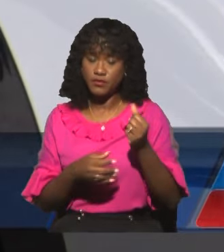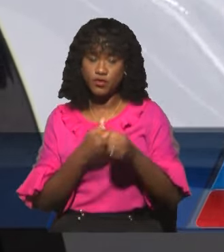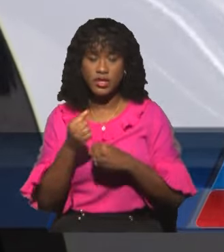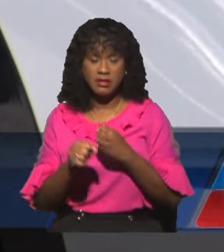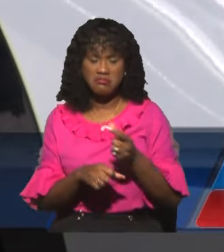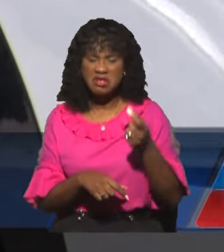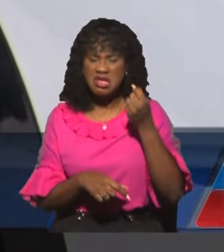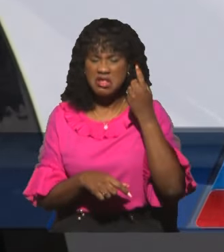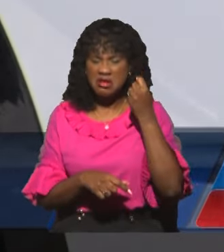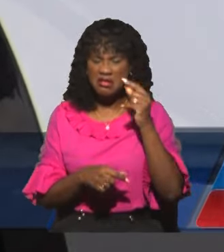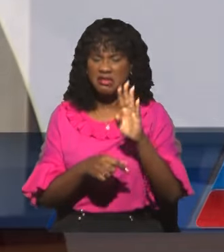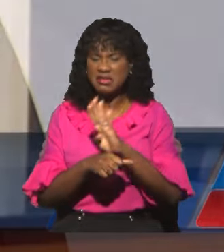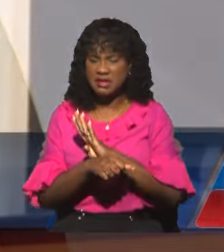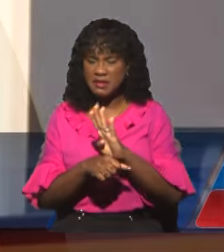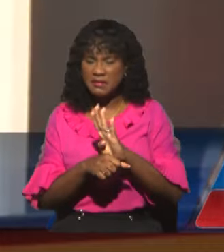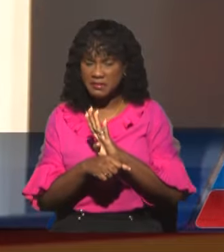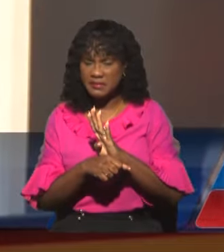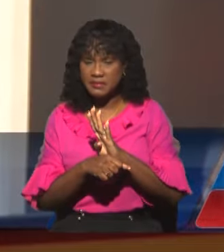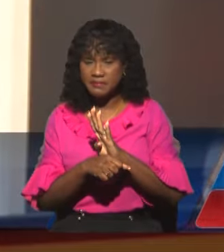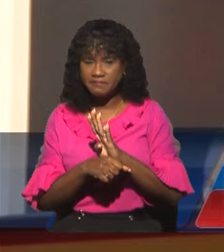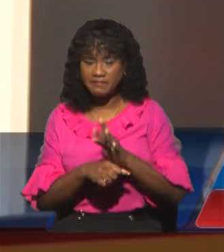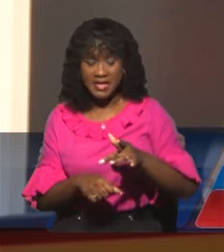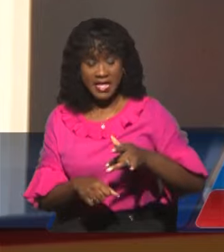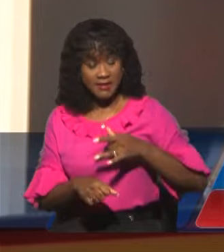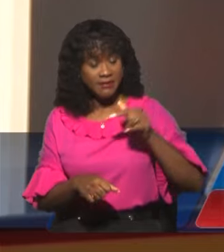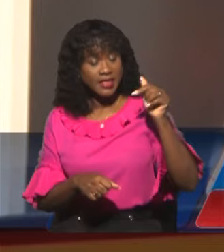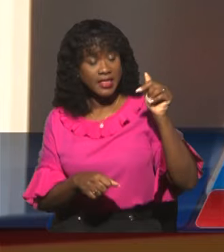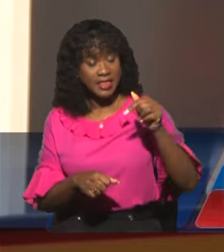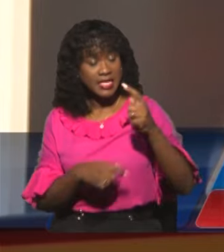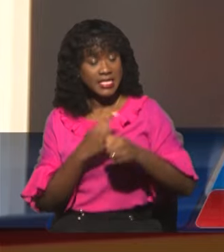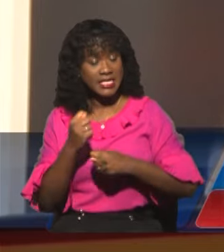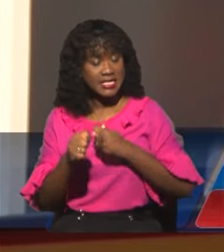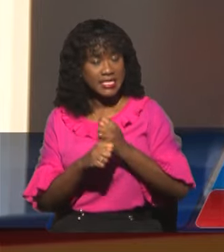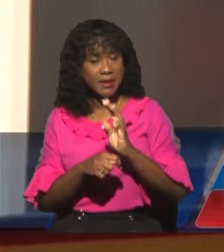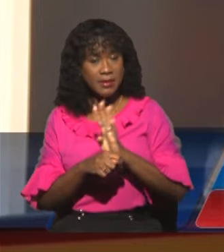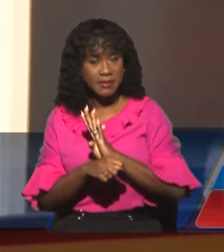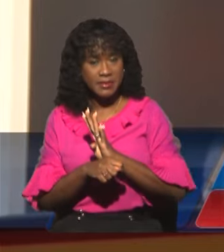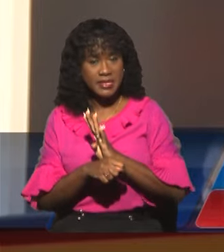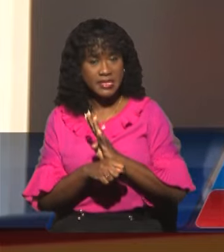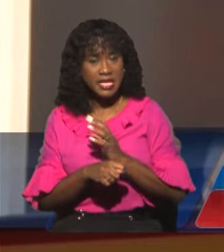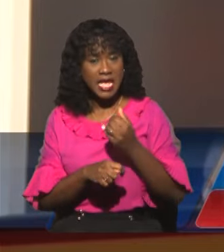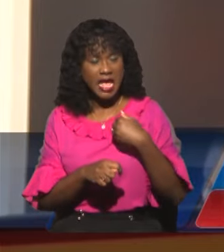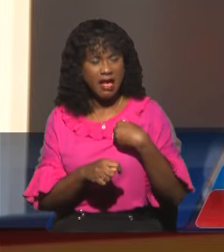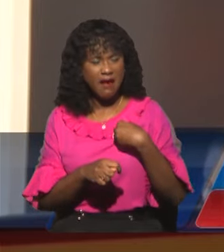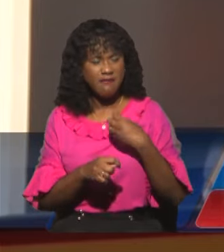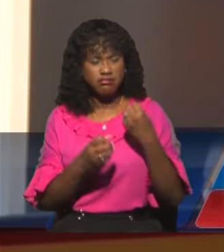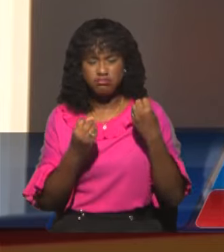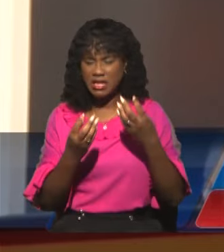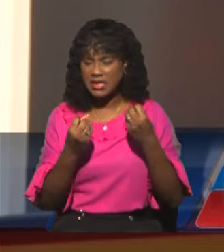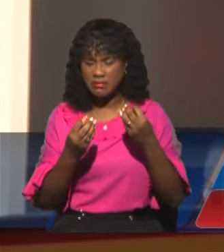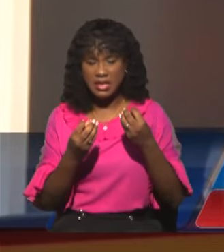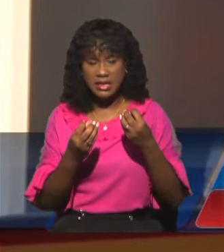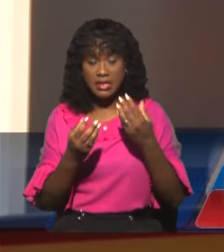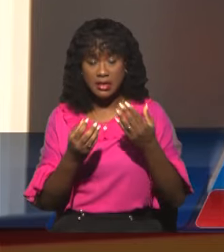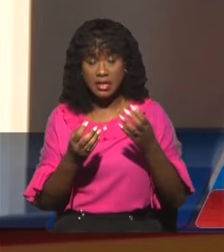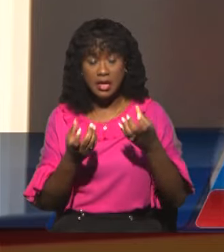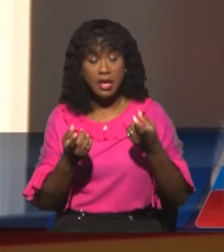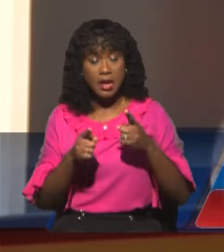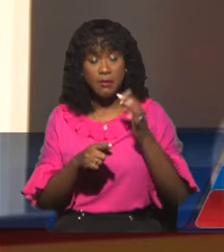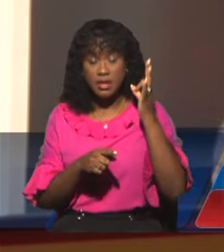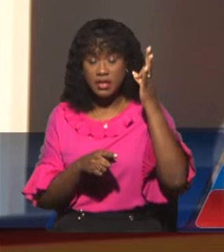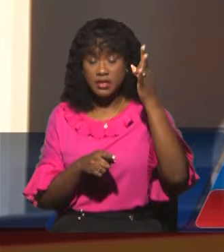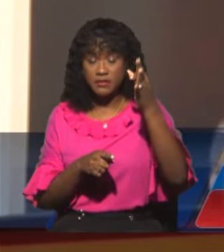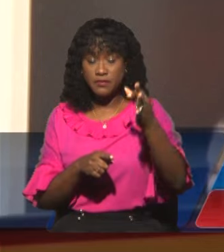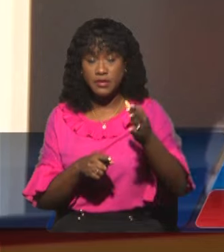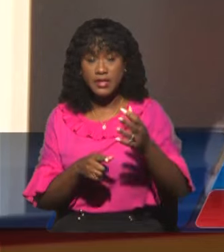business and we feel that this sort of business has a long way to go. We feel that we could be a